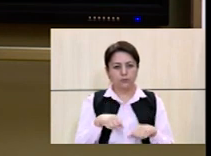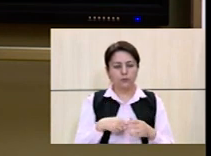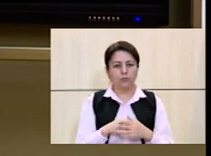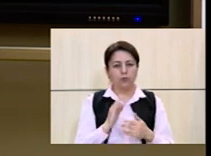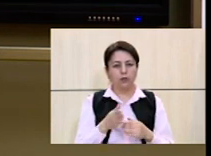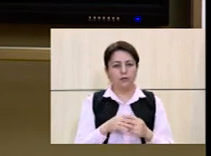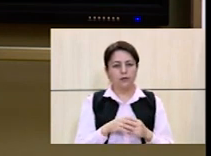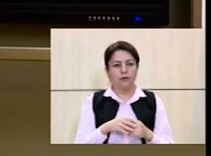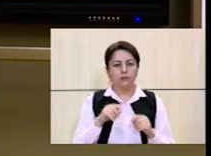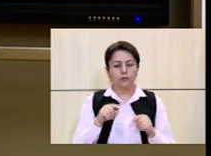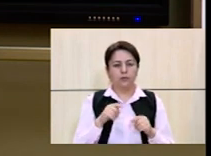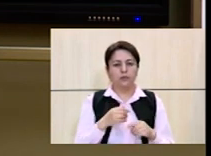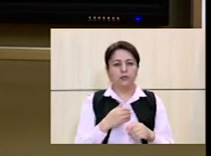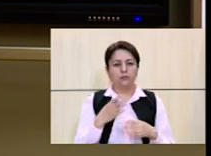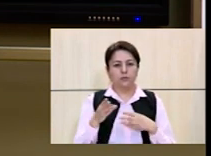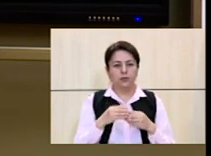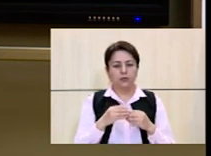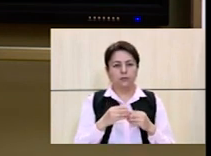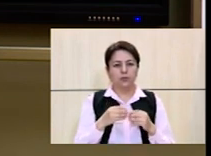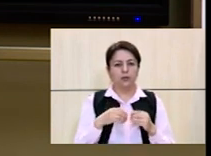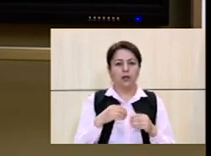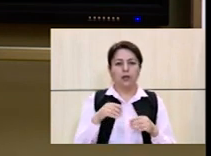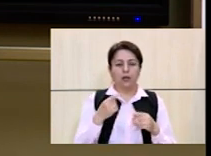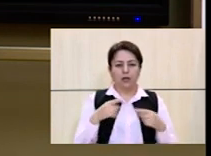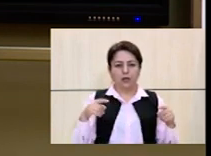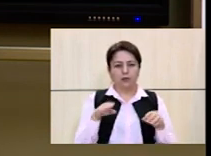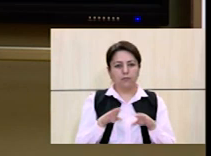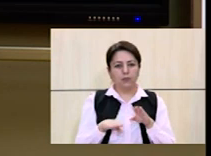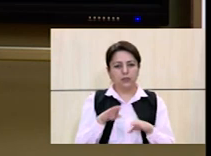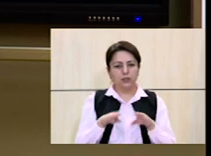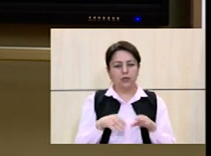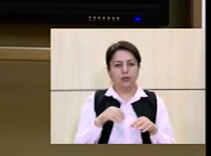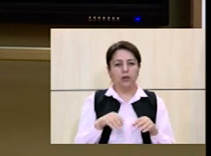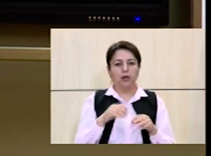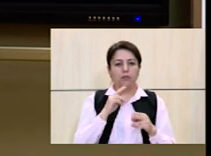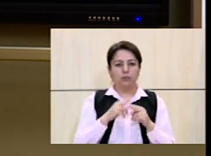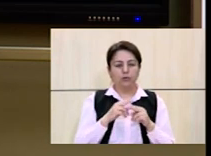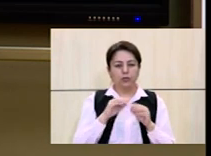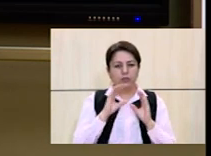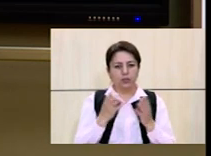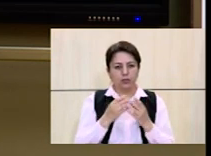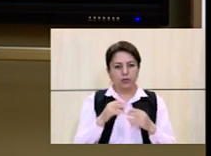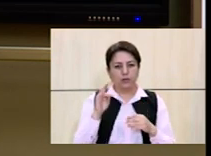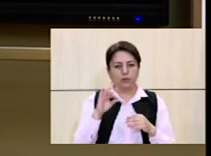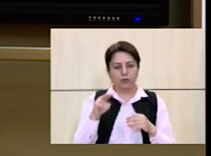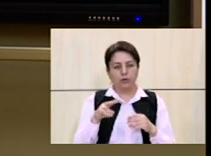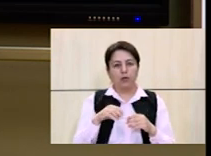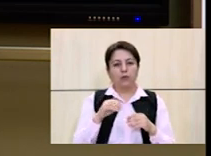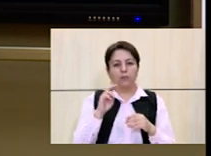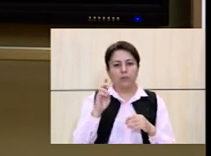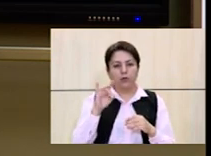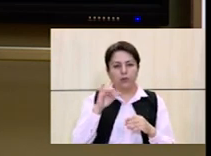bo'ladi. Bunda bizga turli massali po'lat sharchalar, nov, brusok, o'lchov